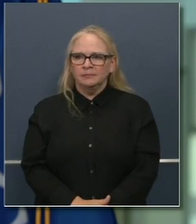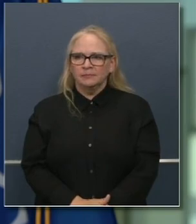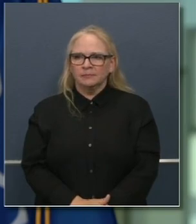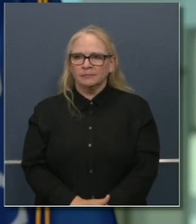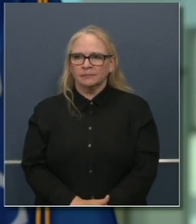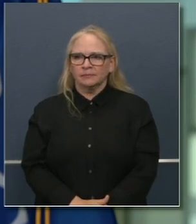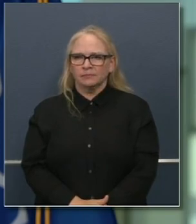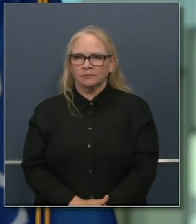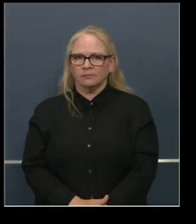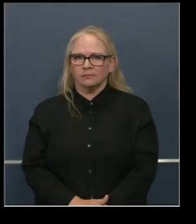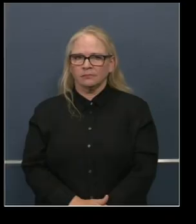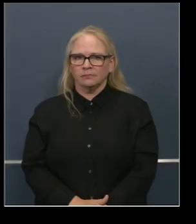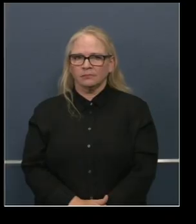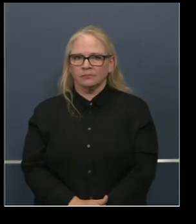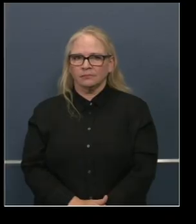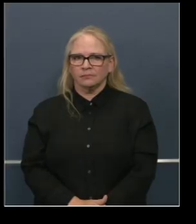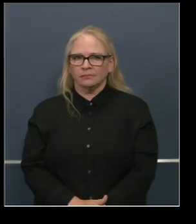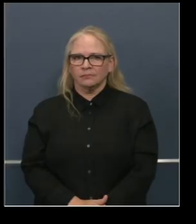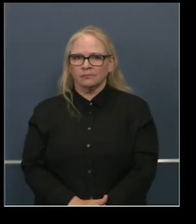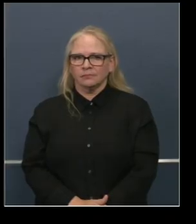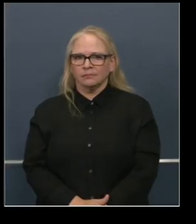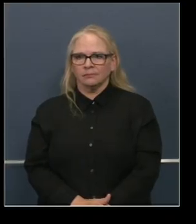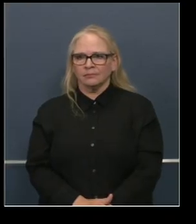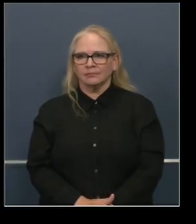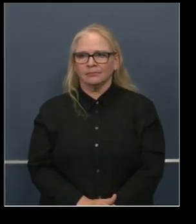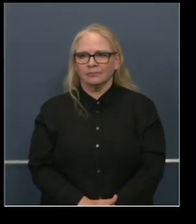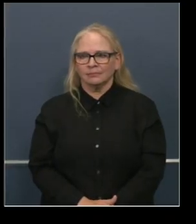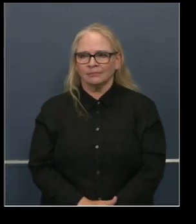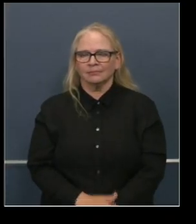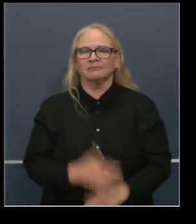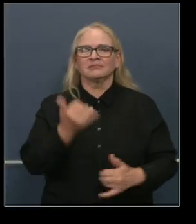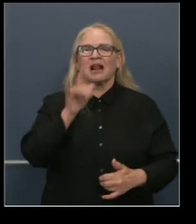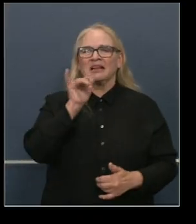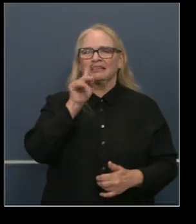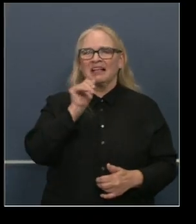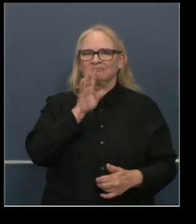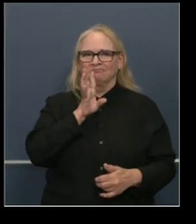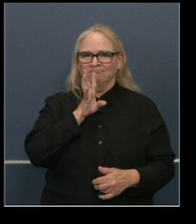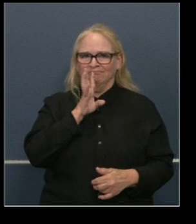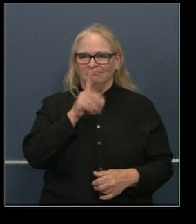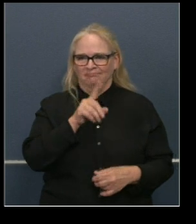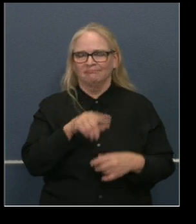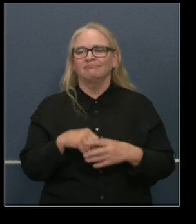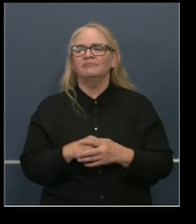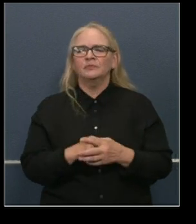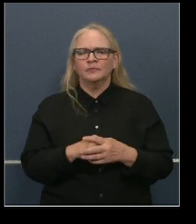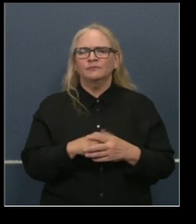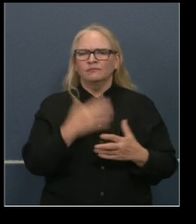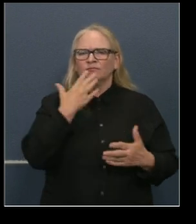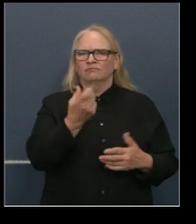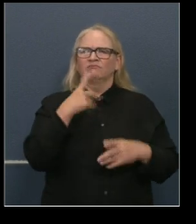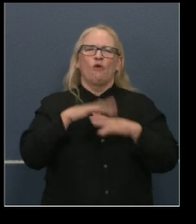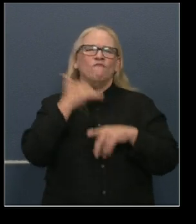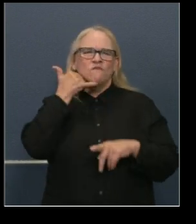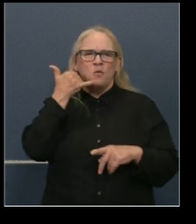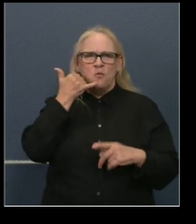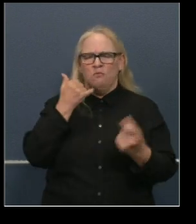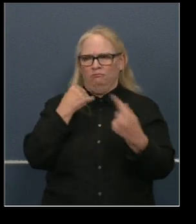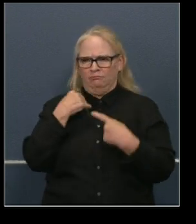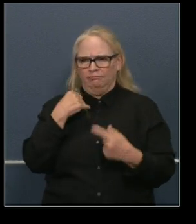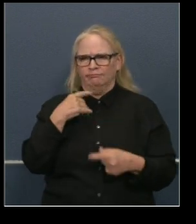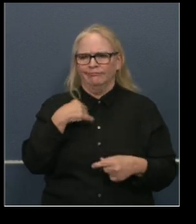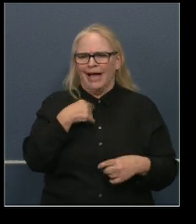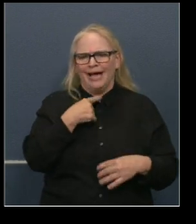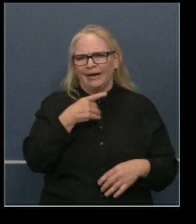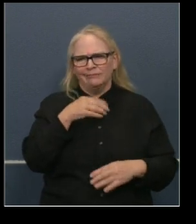Linda? Thanks very much for that question. And, we're very concerned about meeting the needs of the full range